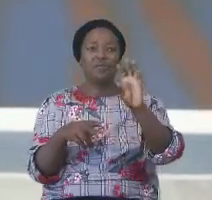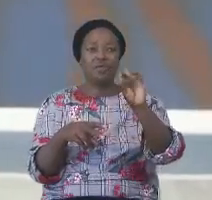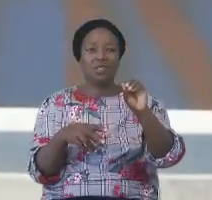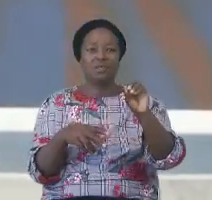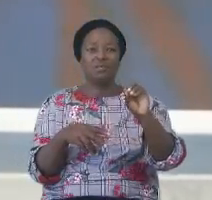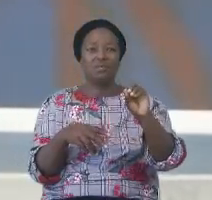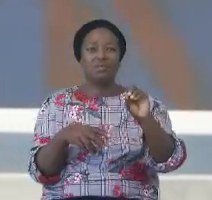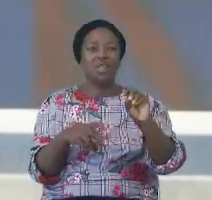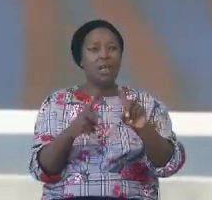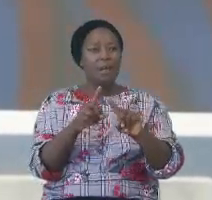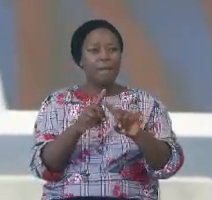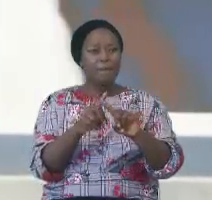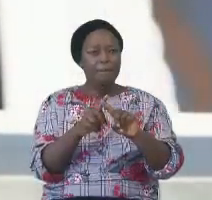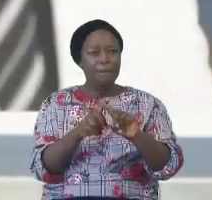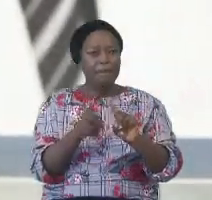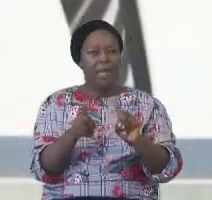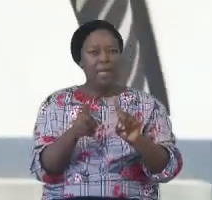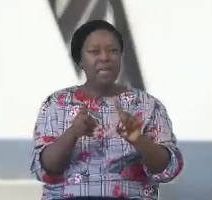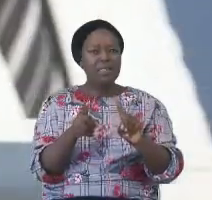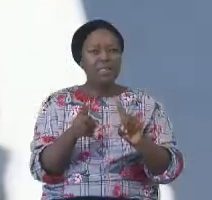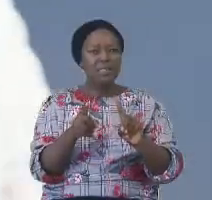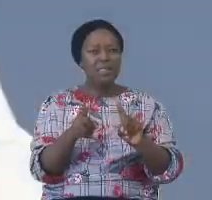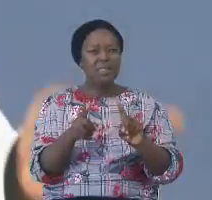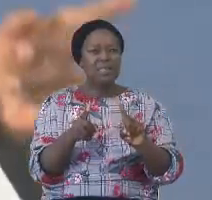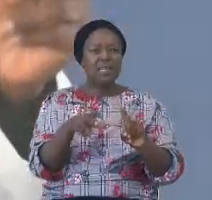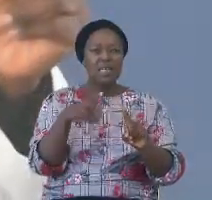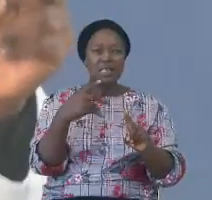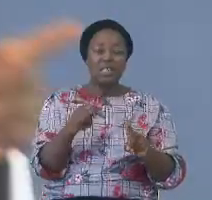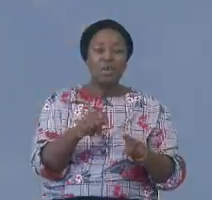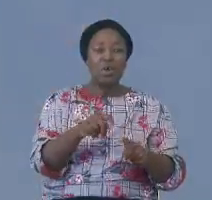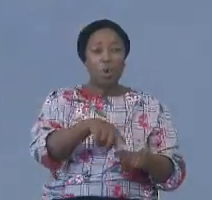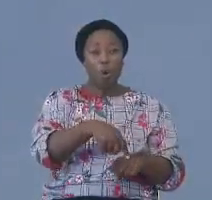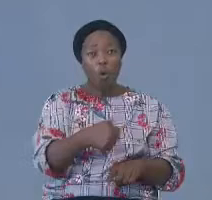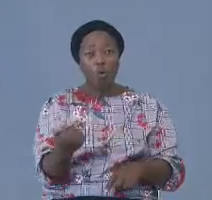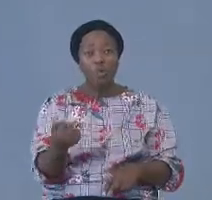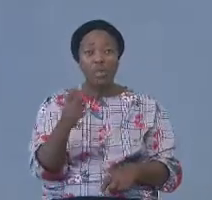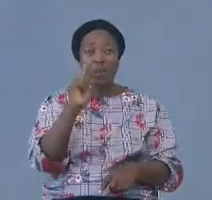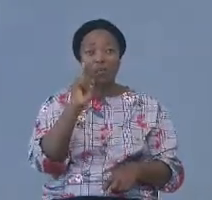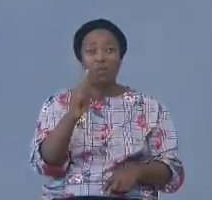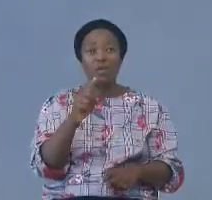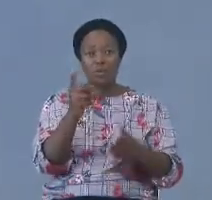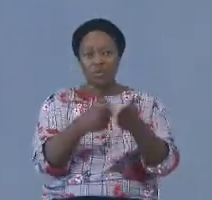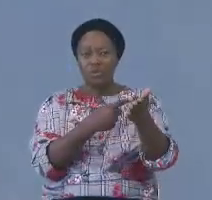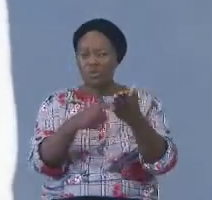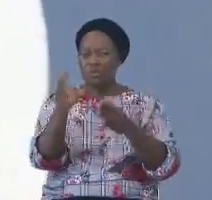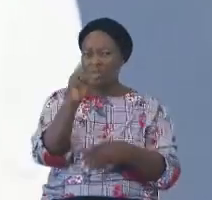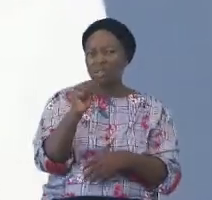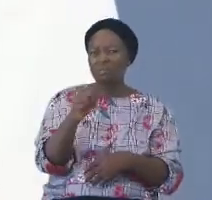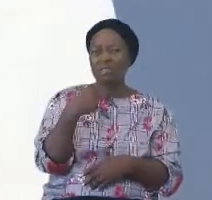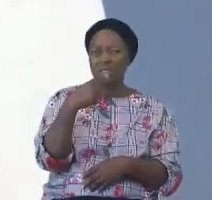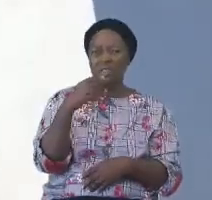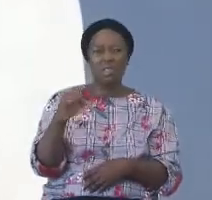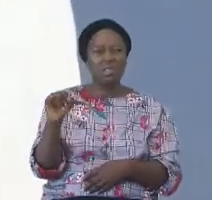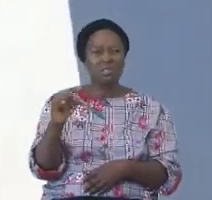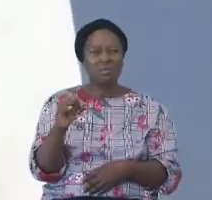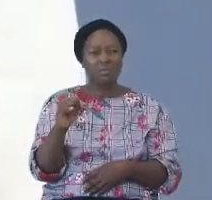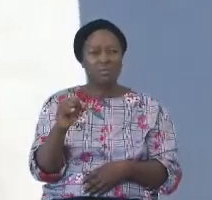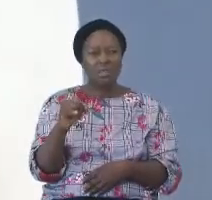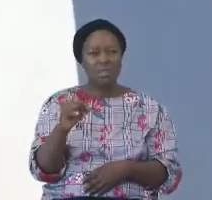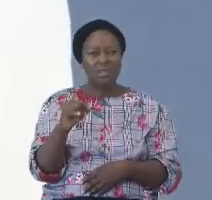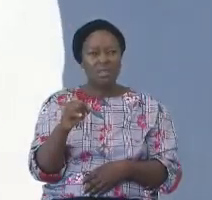that this one look at verse 40 in verse 40 but the other answering